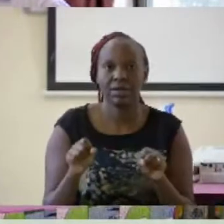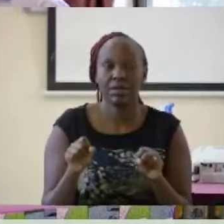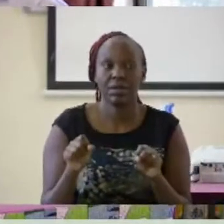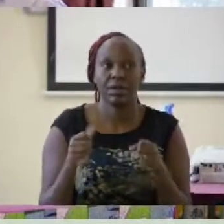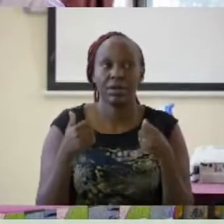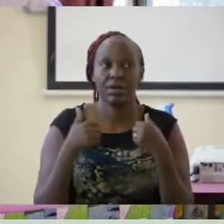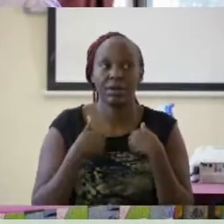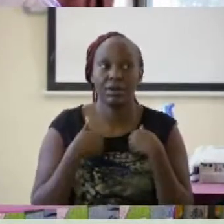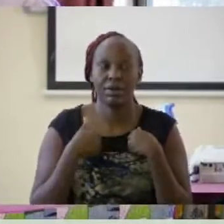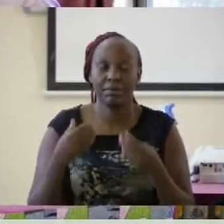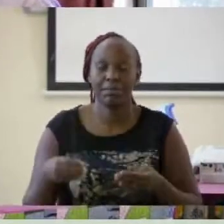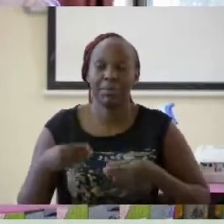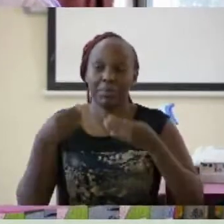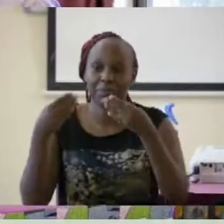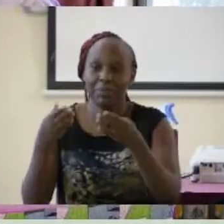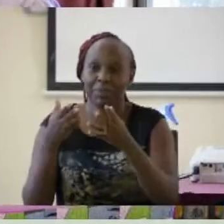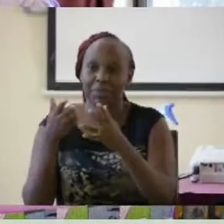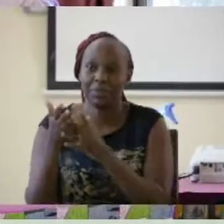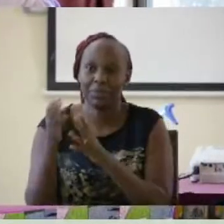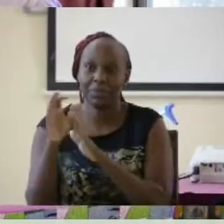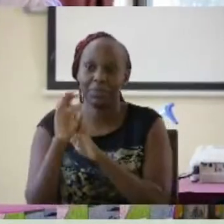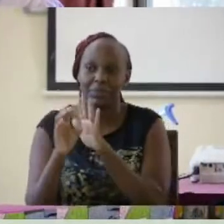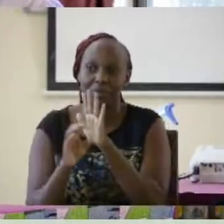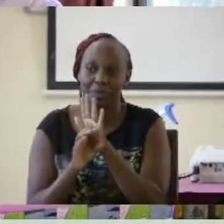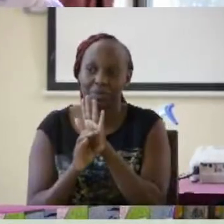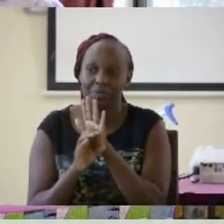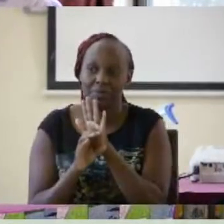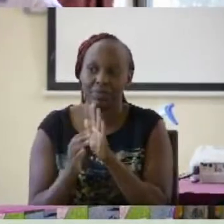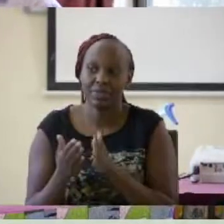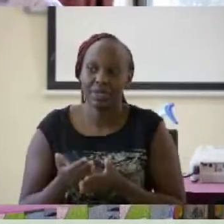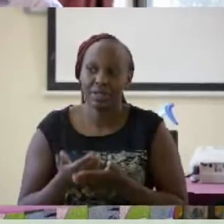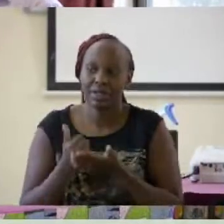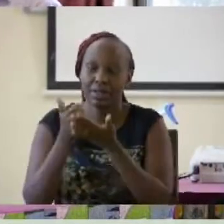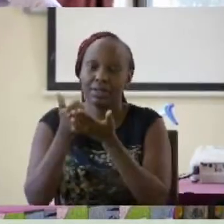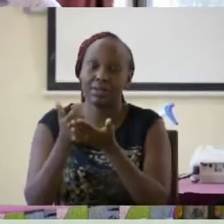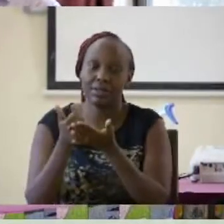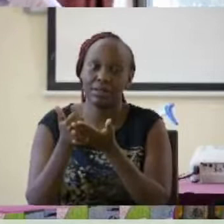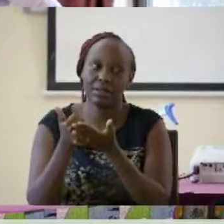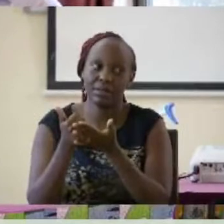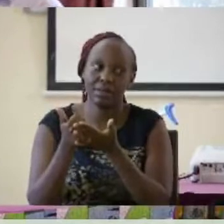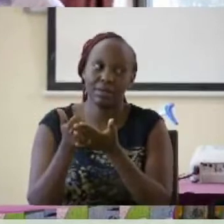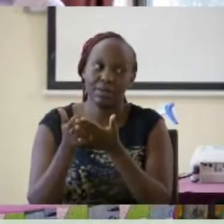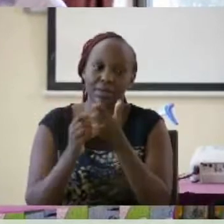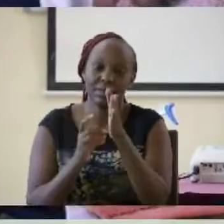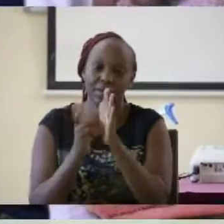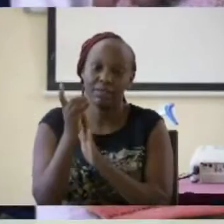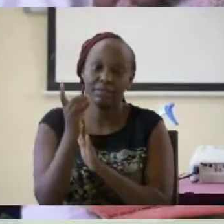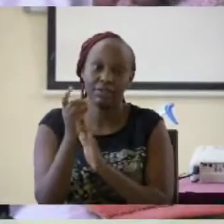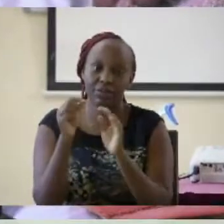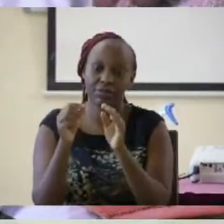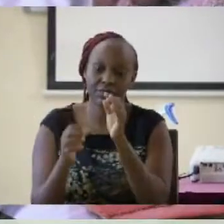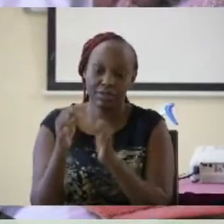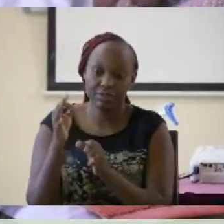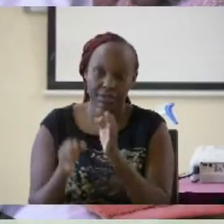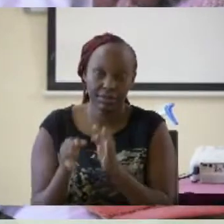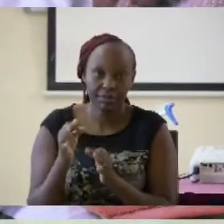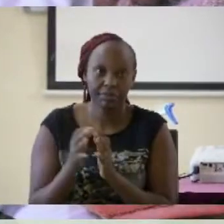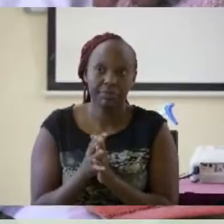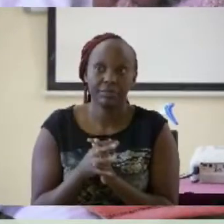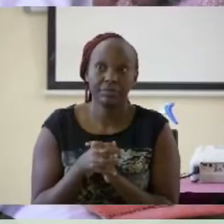been propelled even through the Constitution to help in the delivery of justice.